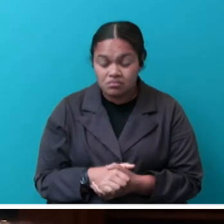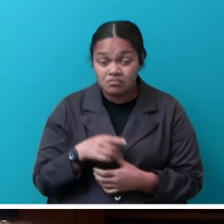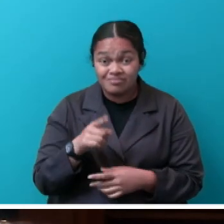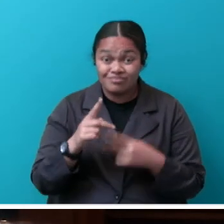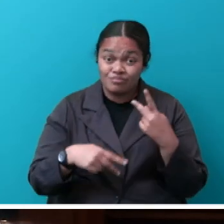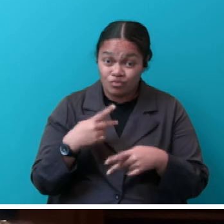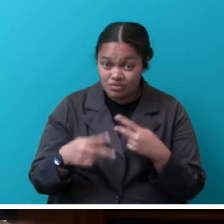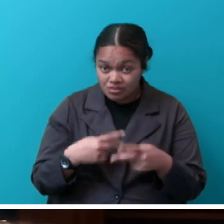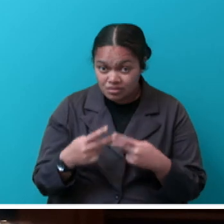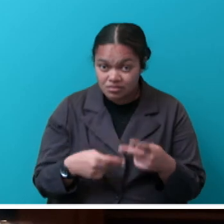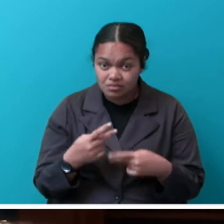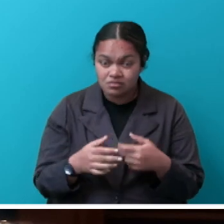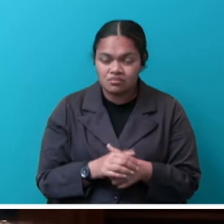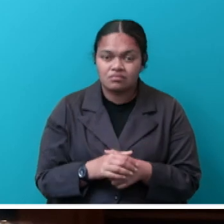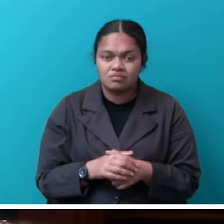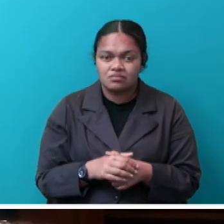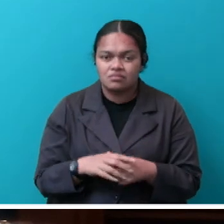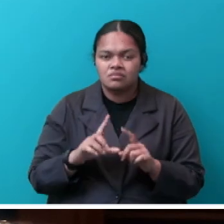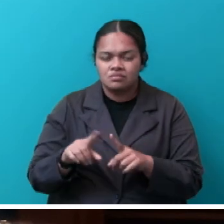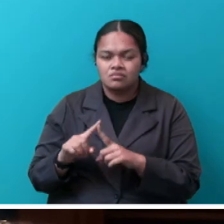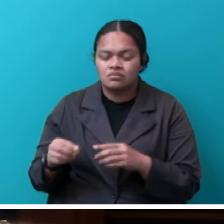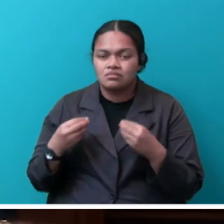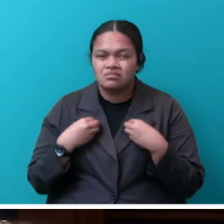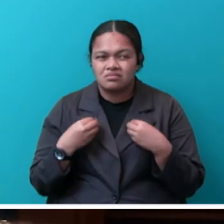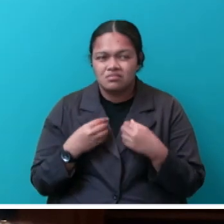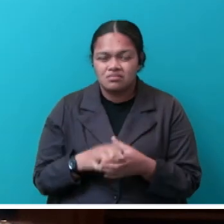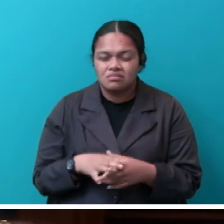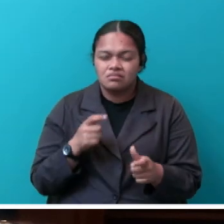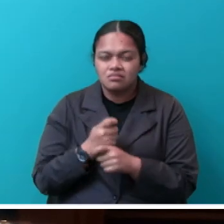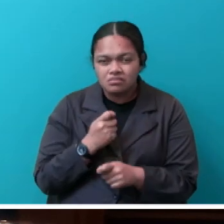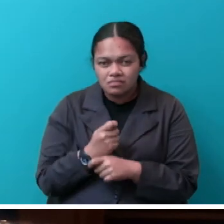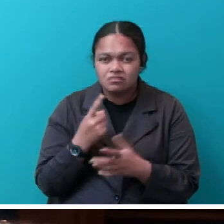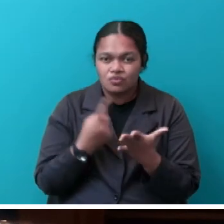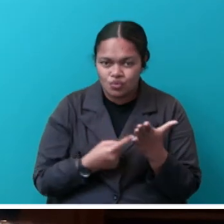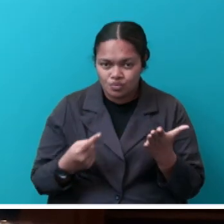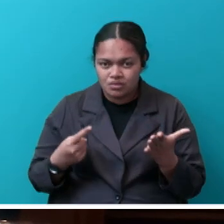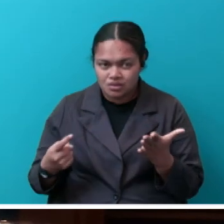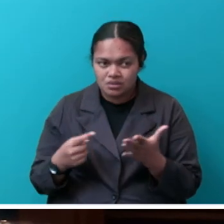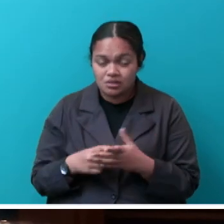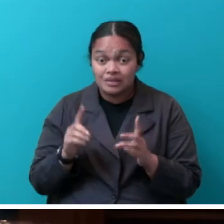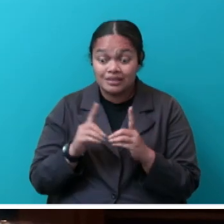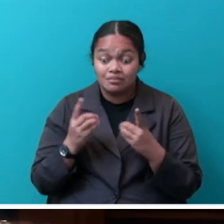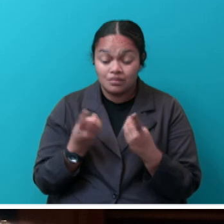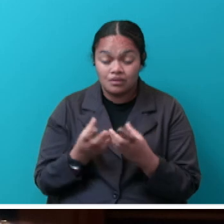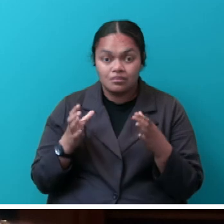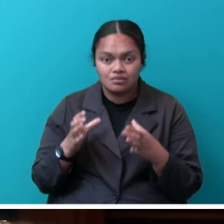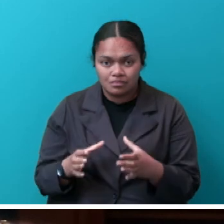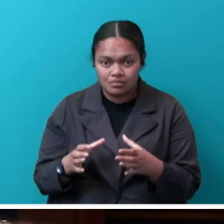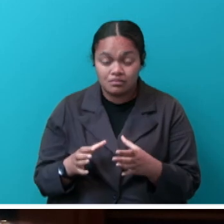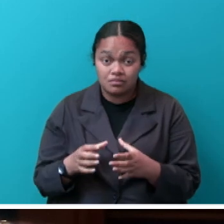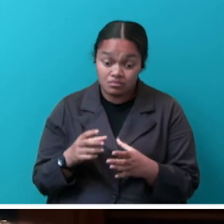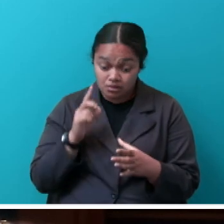processes. Third-party entities handle administrative tasks only. The department retains the final